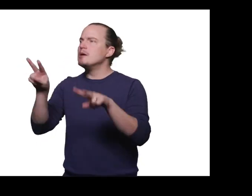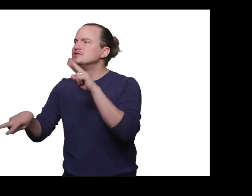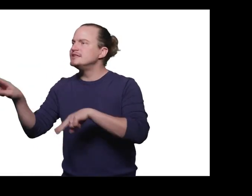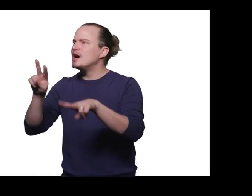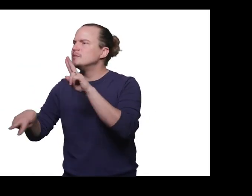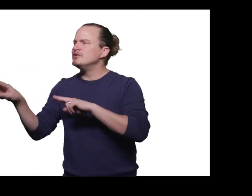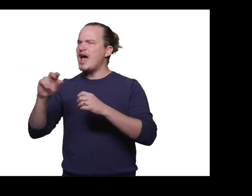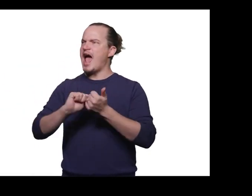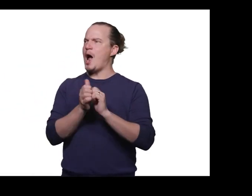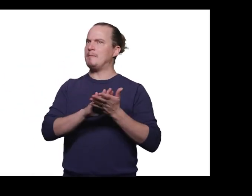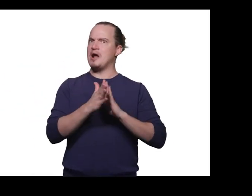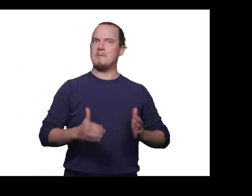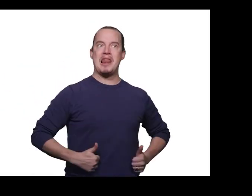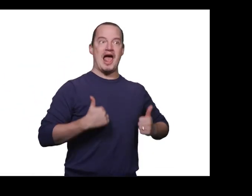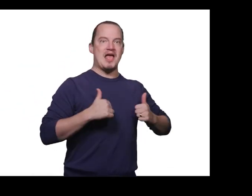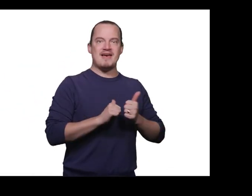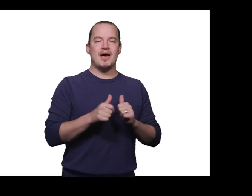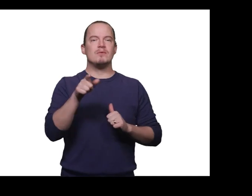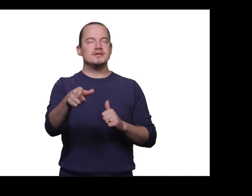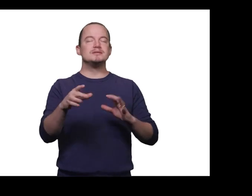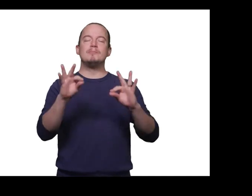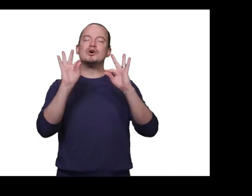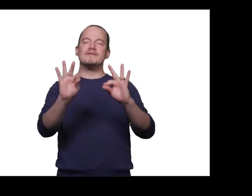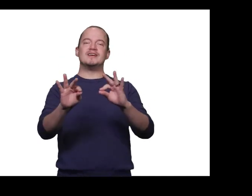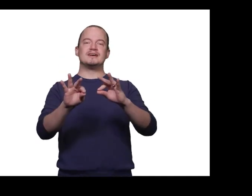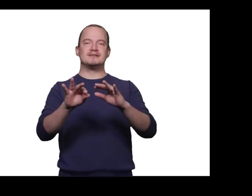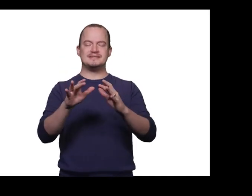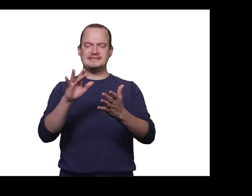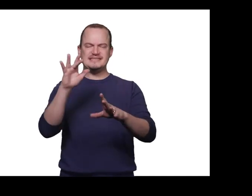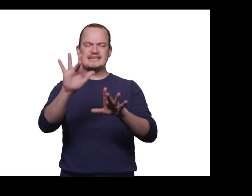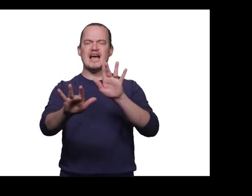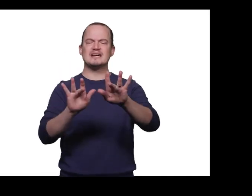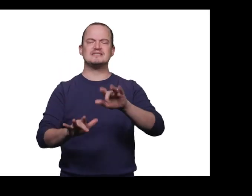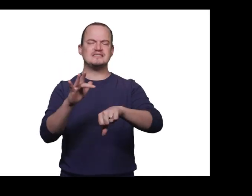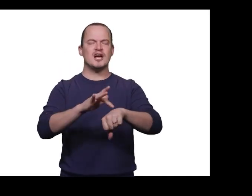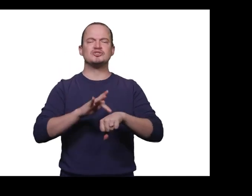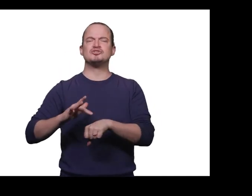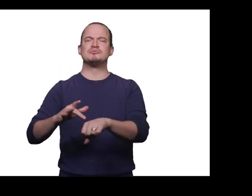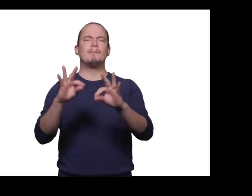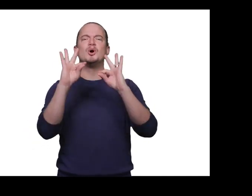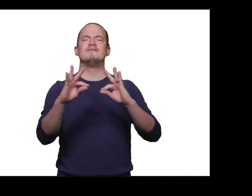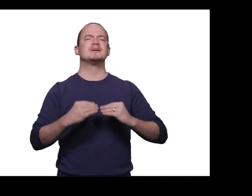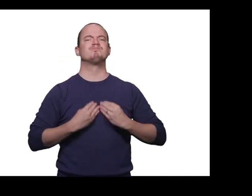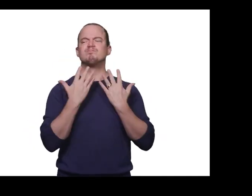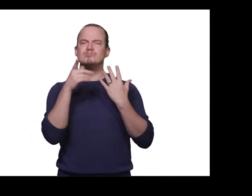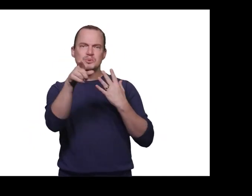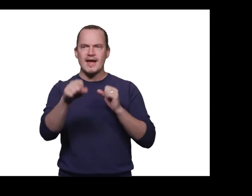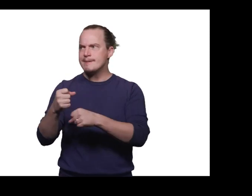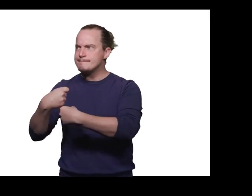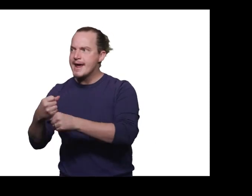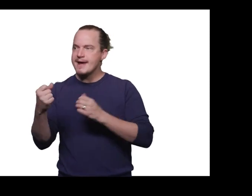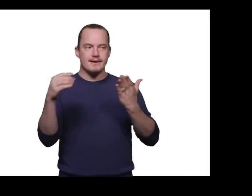life, a tactile way of sharing and creating, recreating, of writing